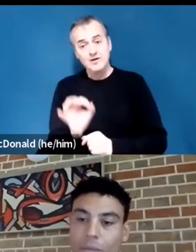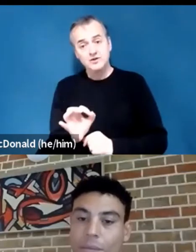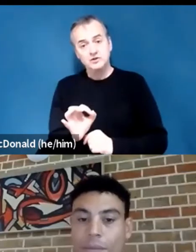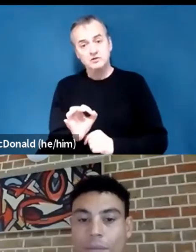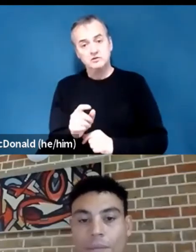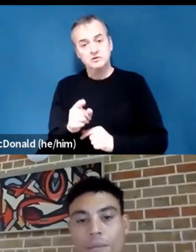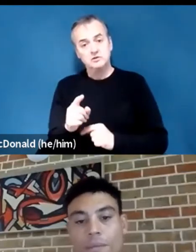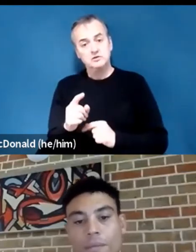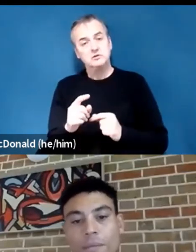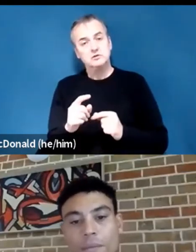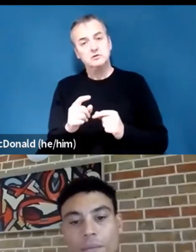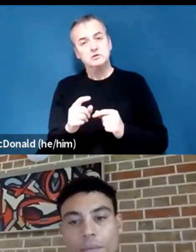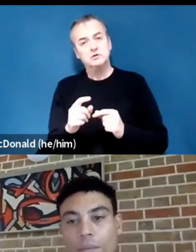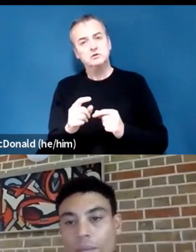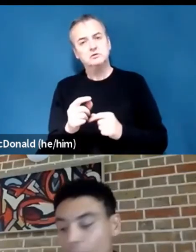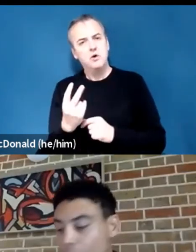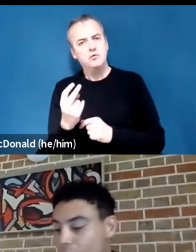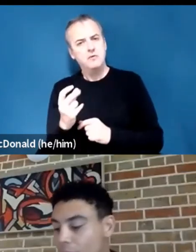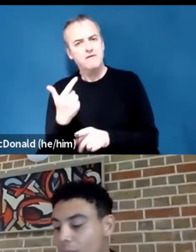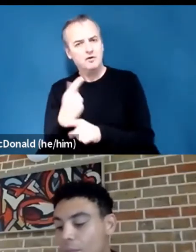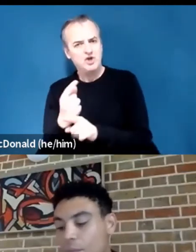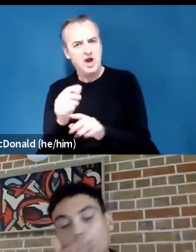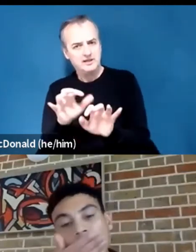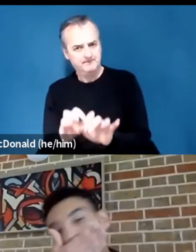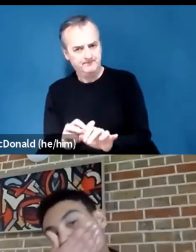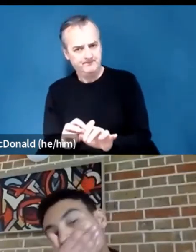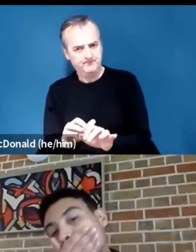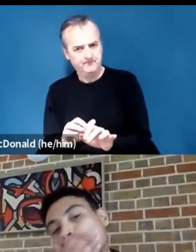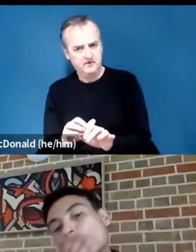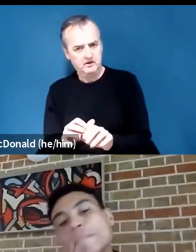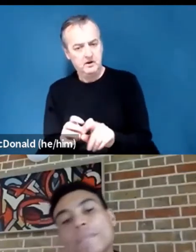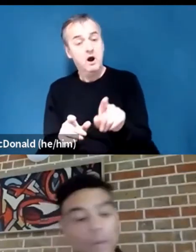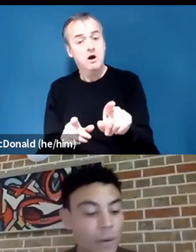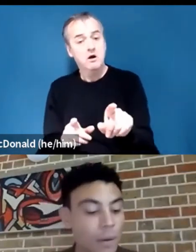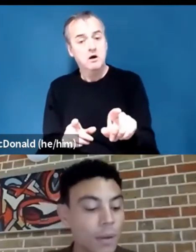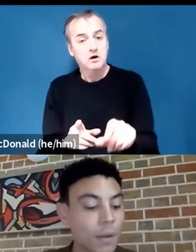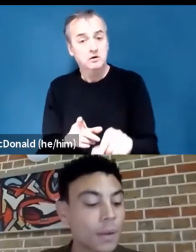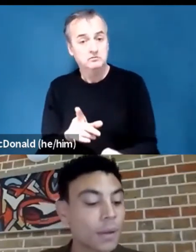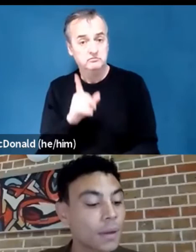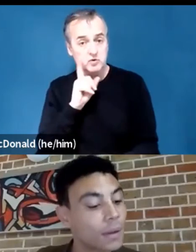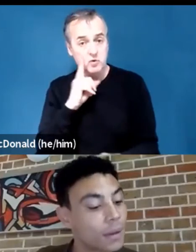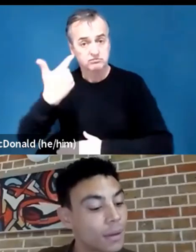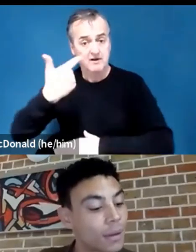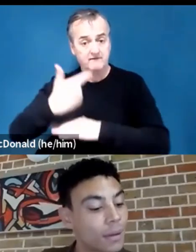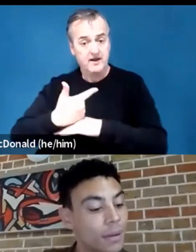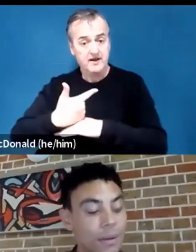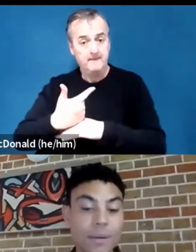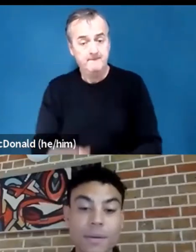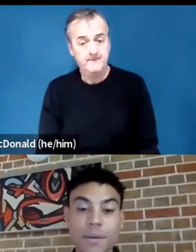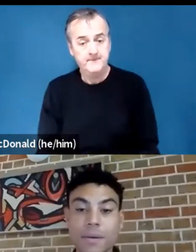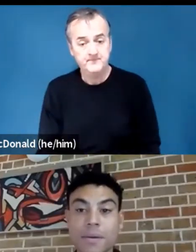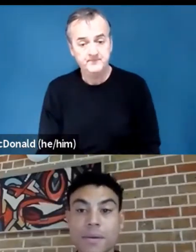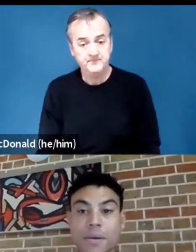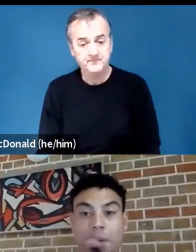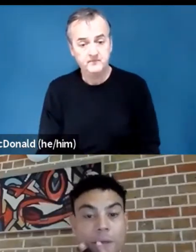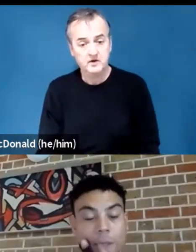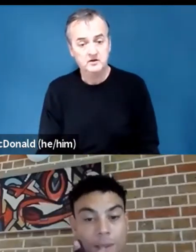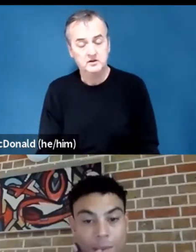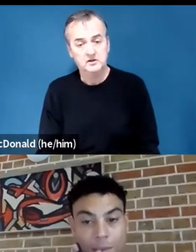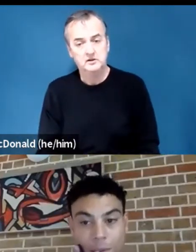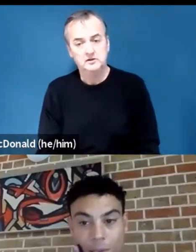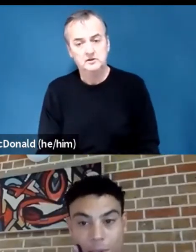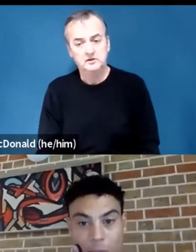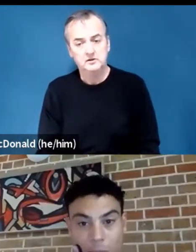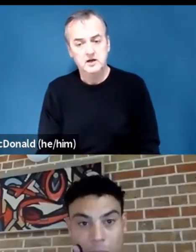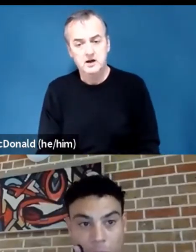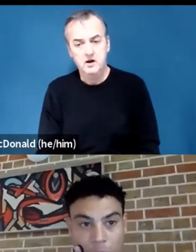a couple, but let's go to, I think Victoria Taylor-Roberts, who's on video right now. Let's, if she can ask her a question,